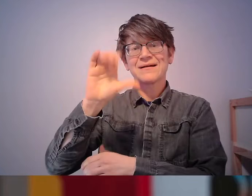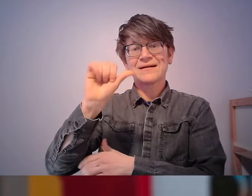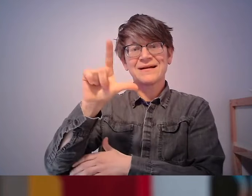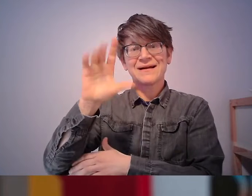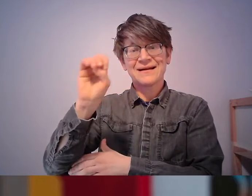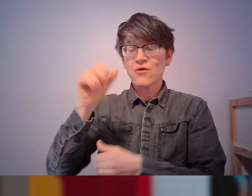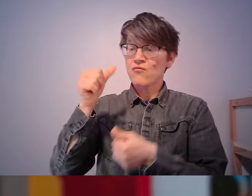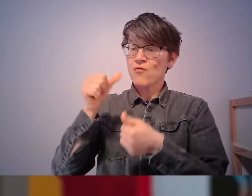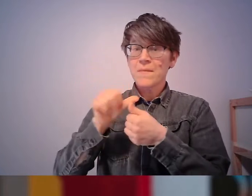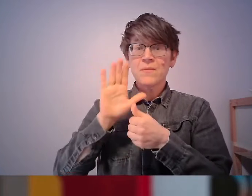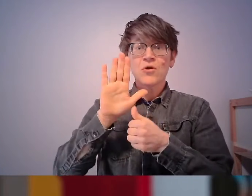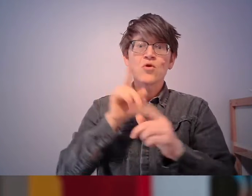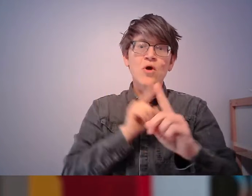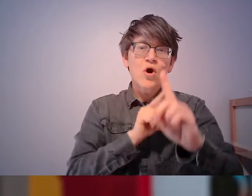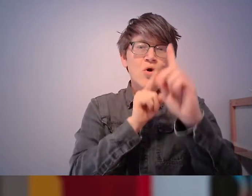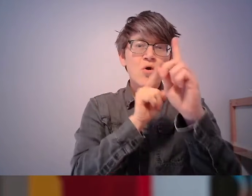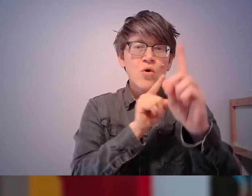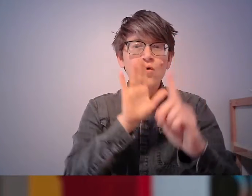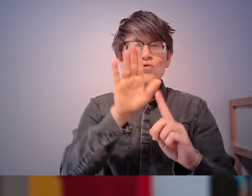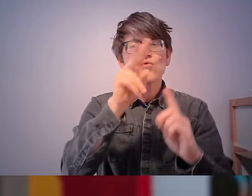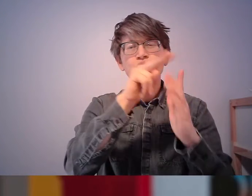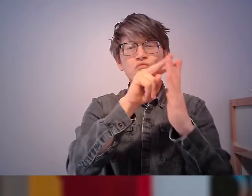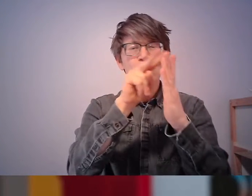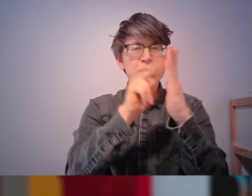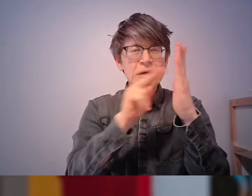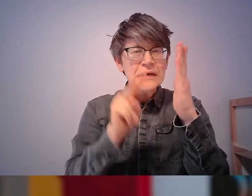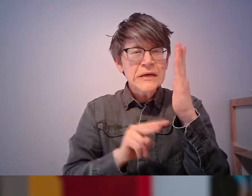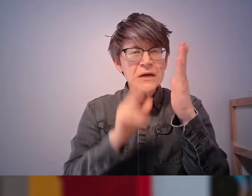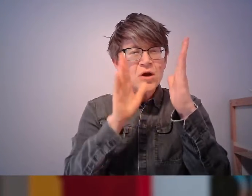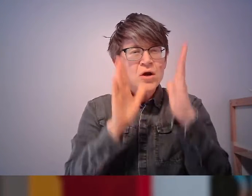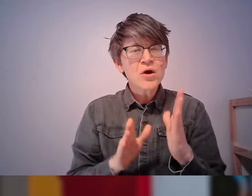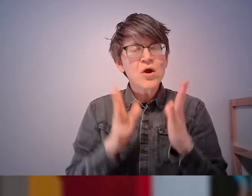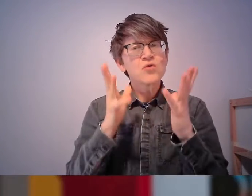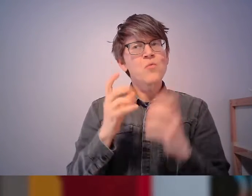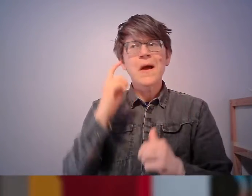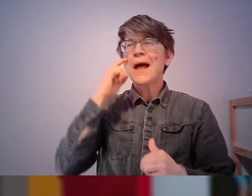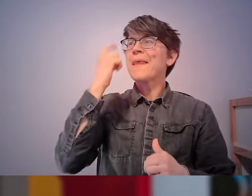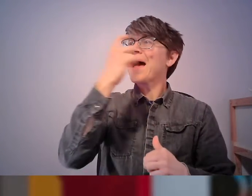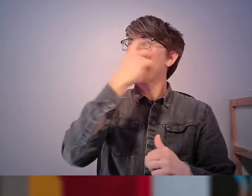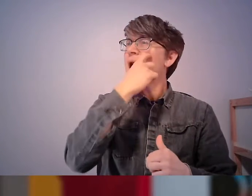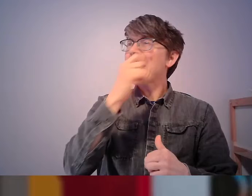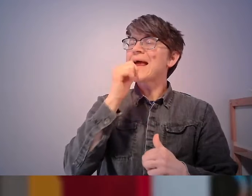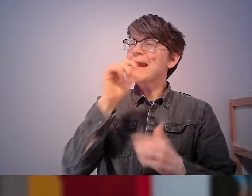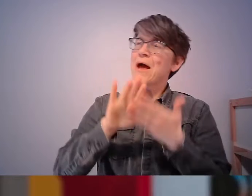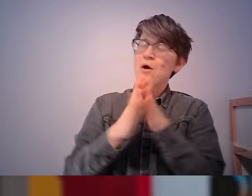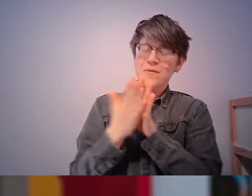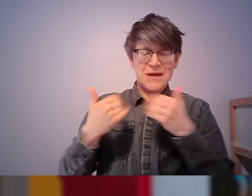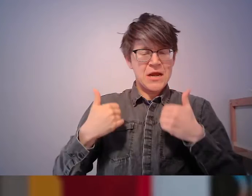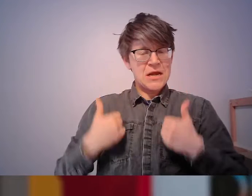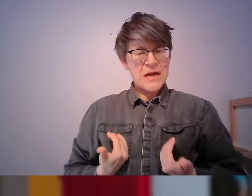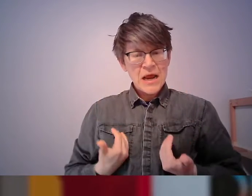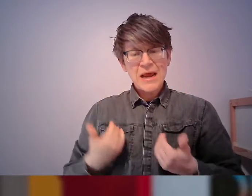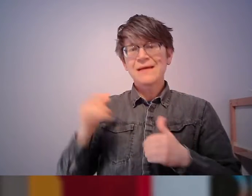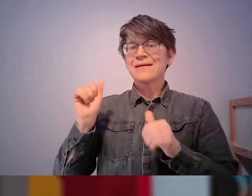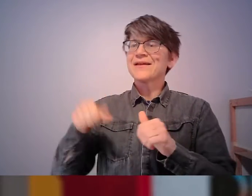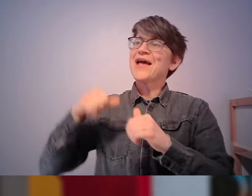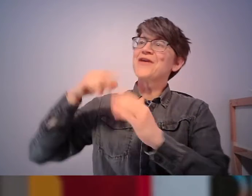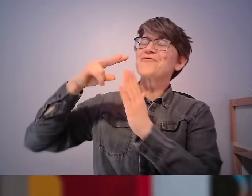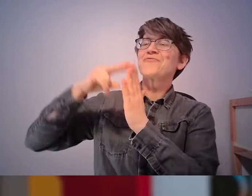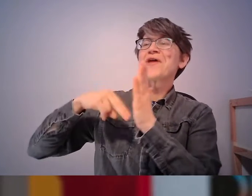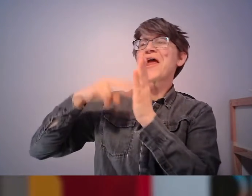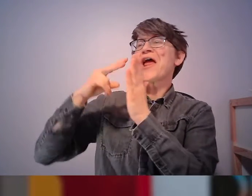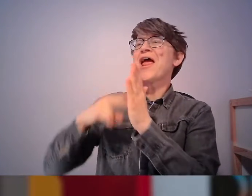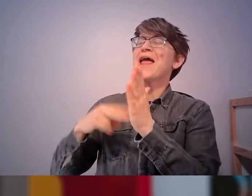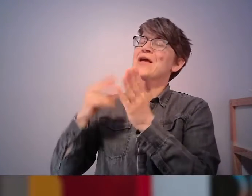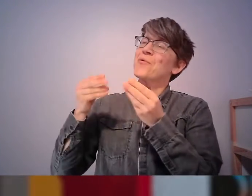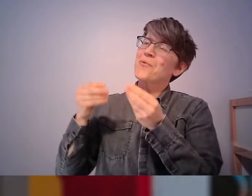your goal is to make your reader's journey as easy on the eye as possible so that reading can be accomplished with a minimum